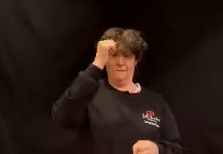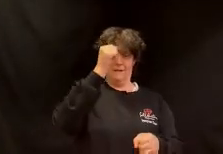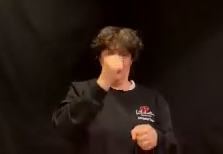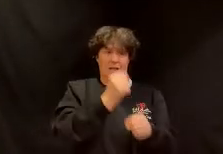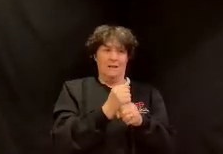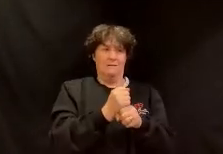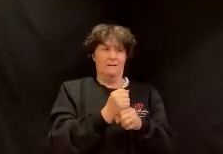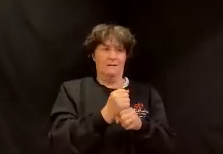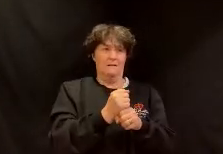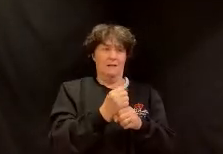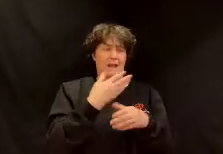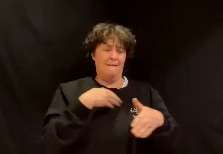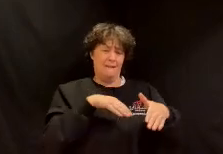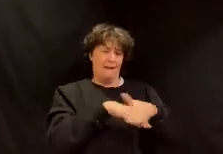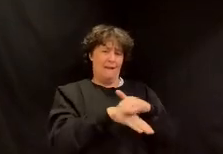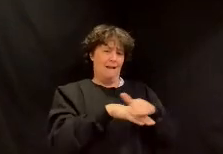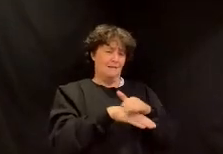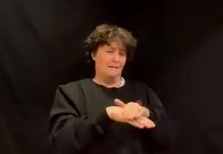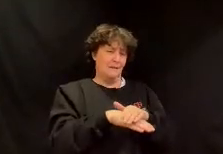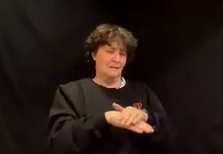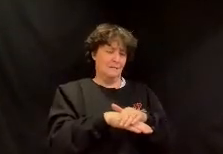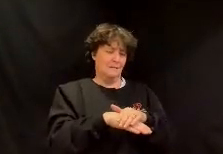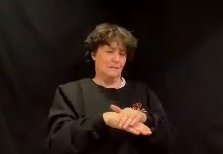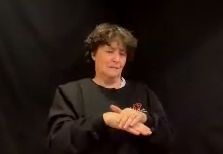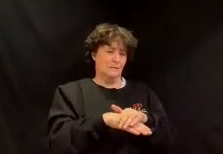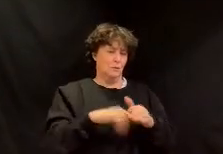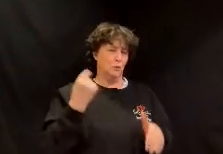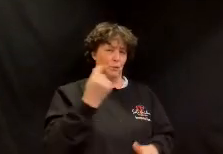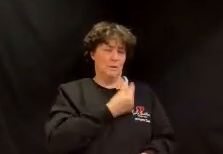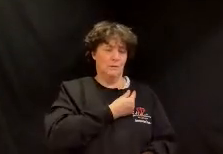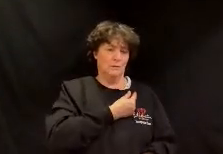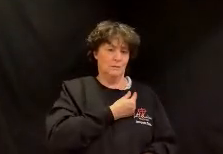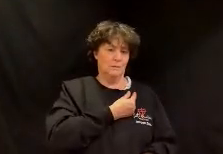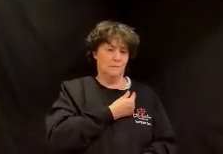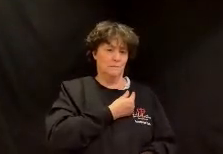It's by faith I access this grace. Amen.